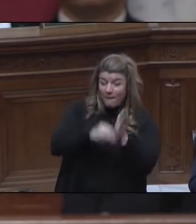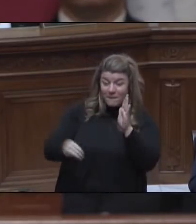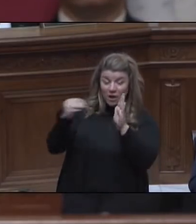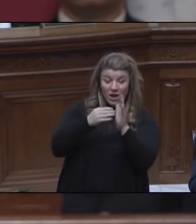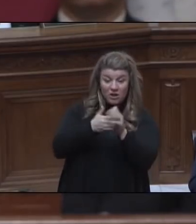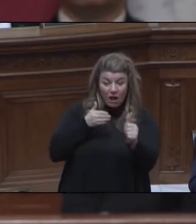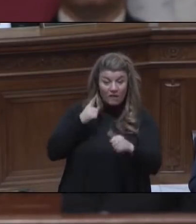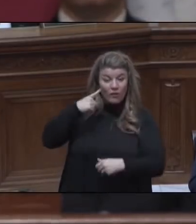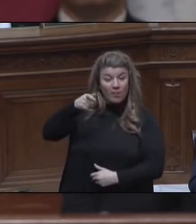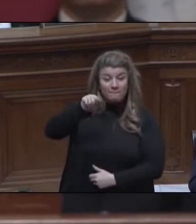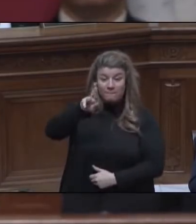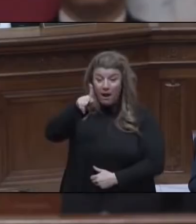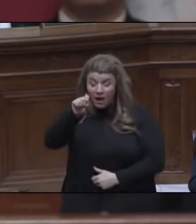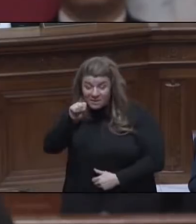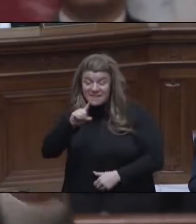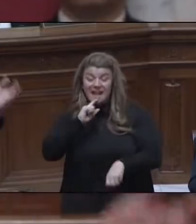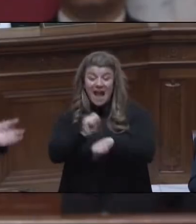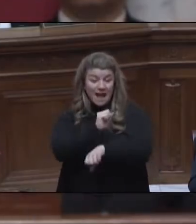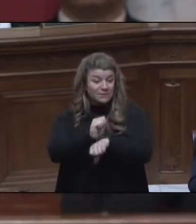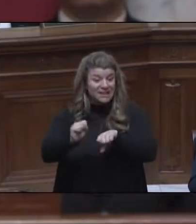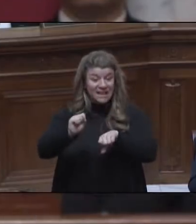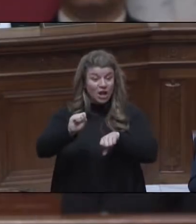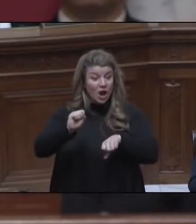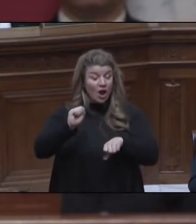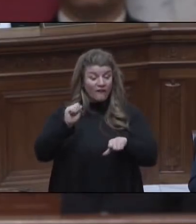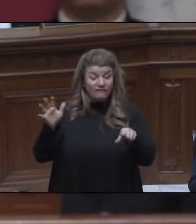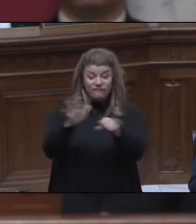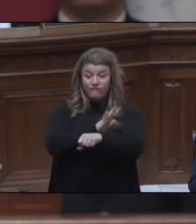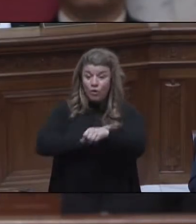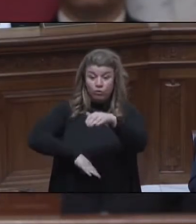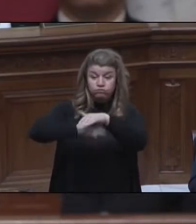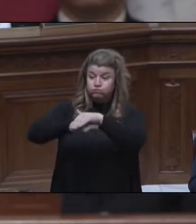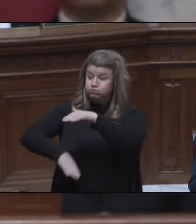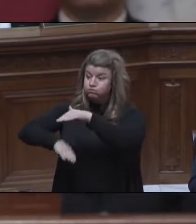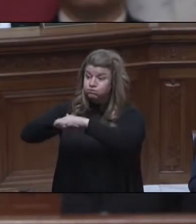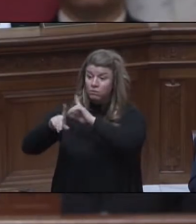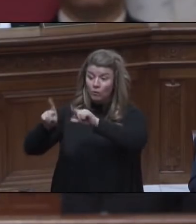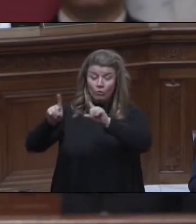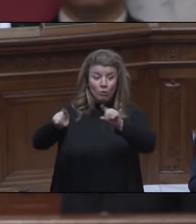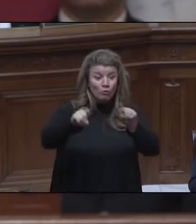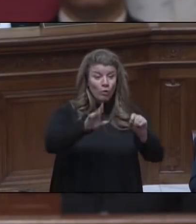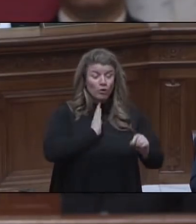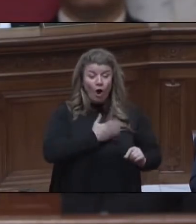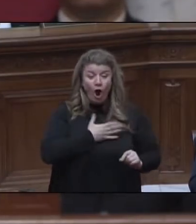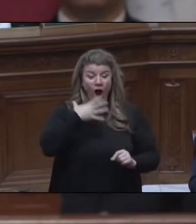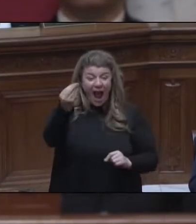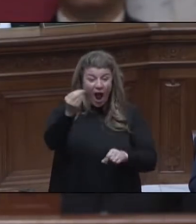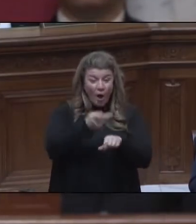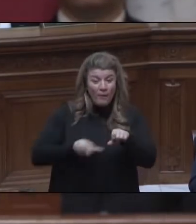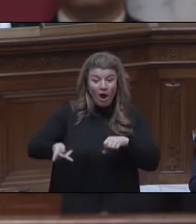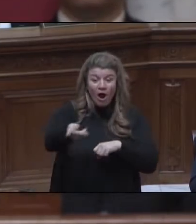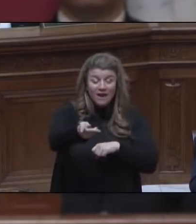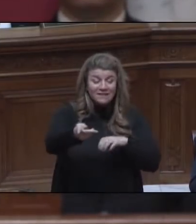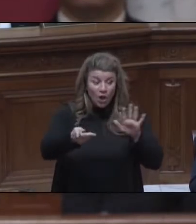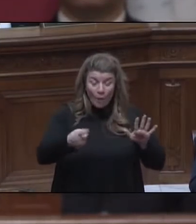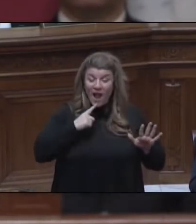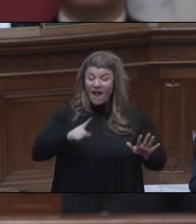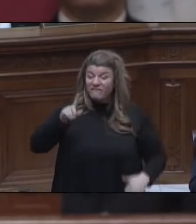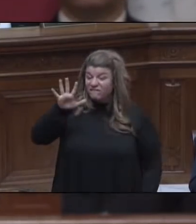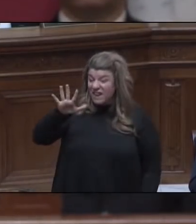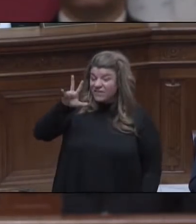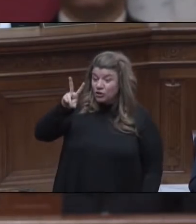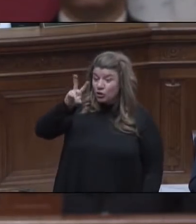our parks. The absolute occupancy in our parks is off the chart. We are 52%